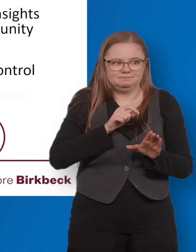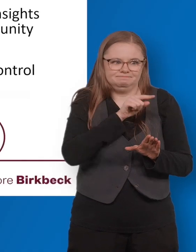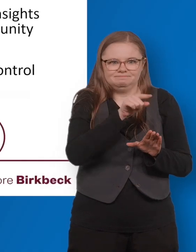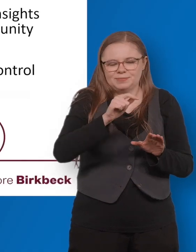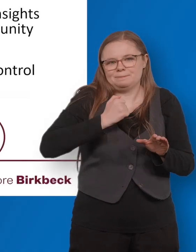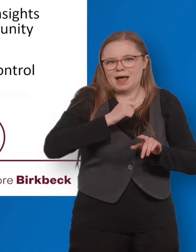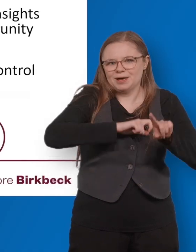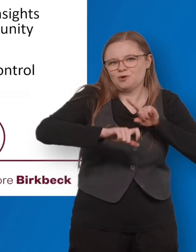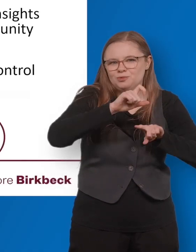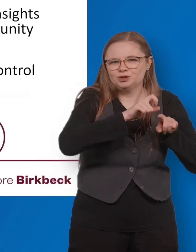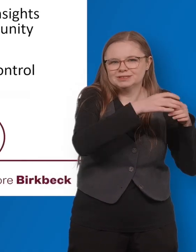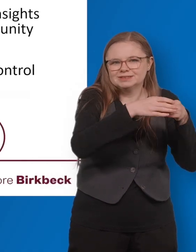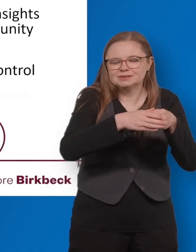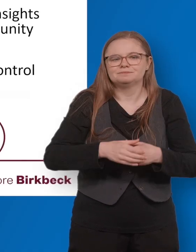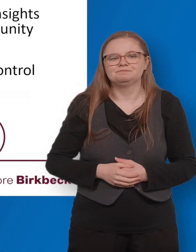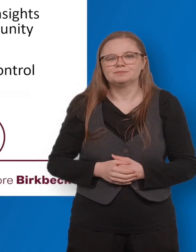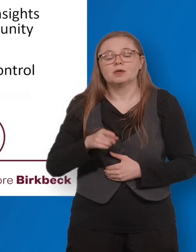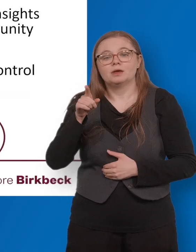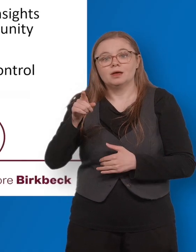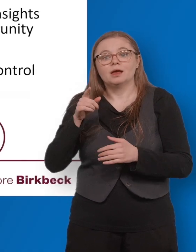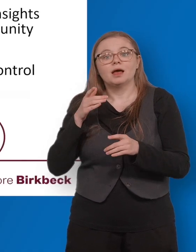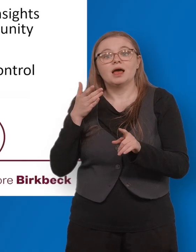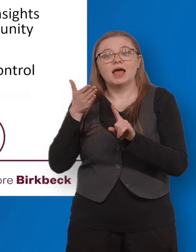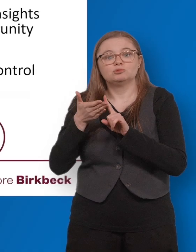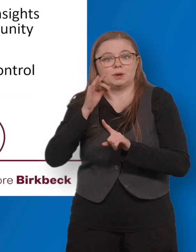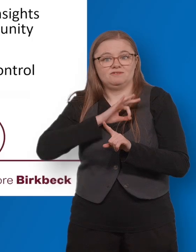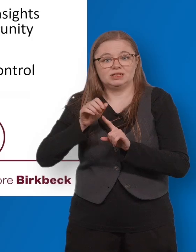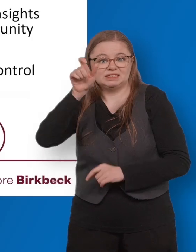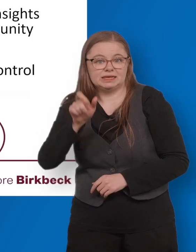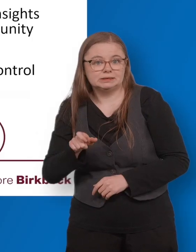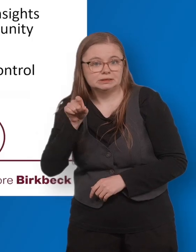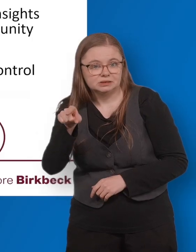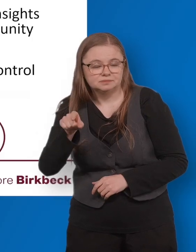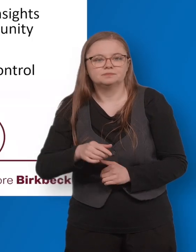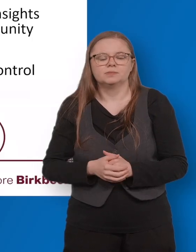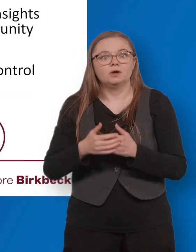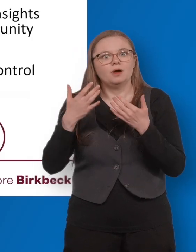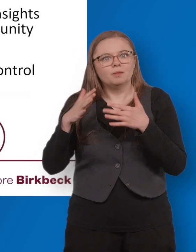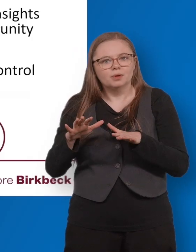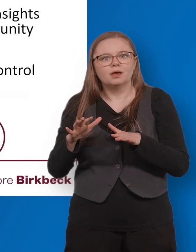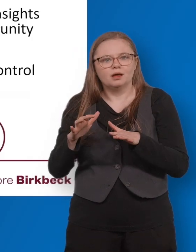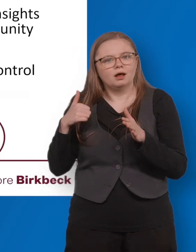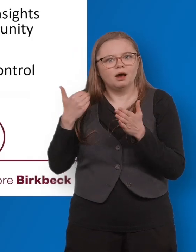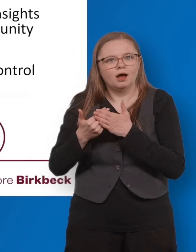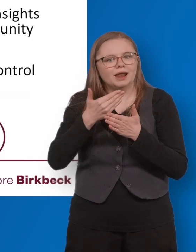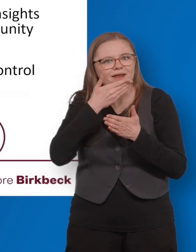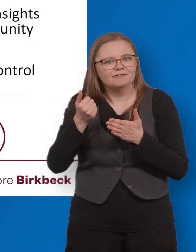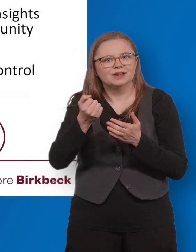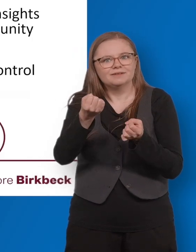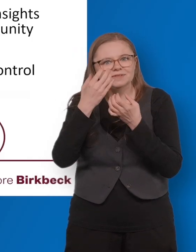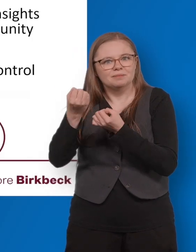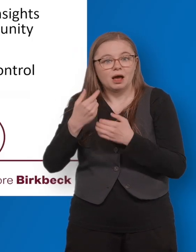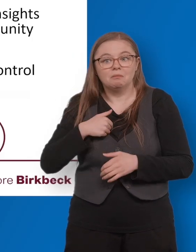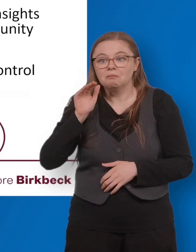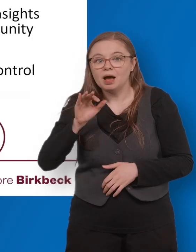citizen, it's been really lovely to receive some spontaneous positive feedback from end beneficiaries. People who